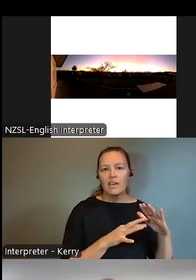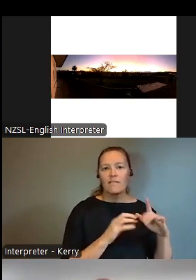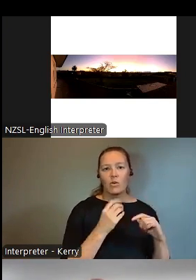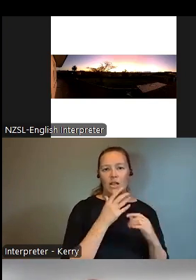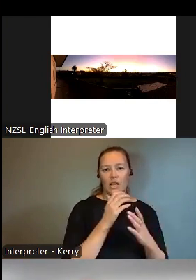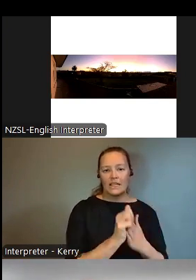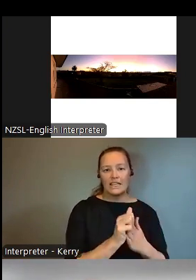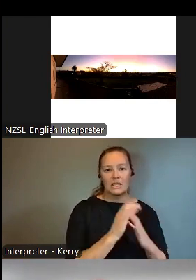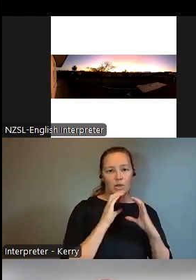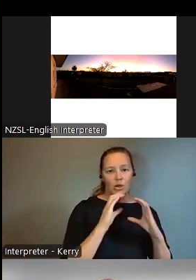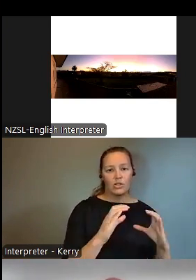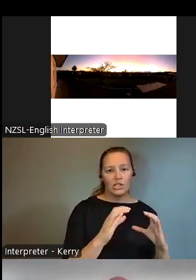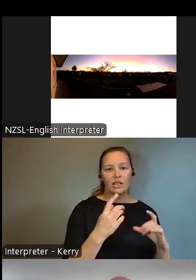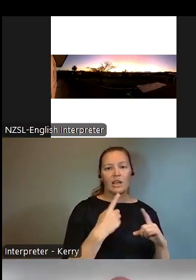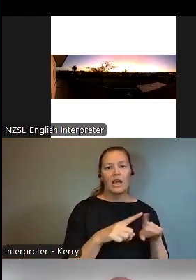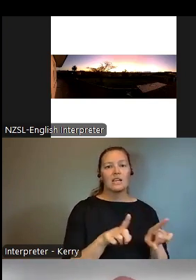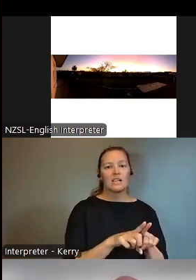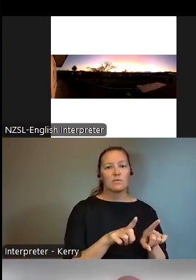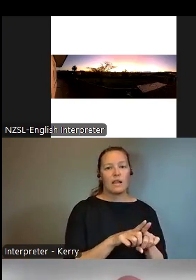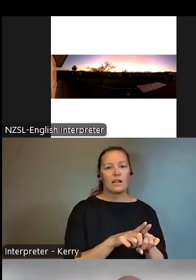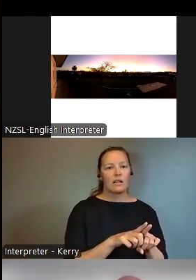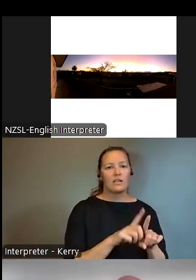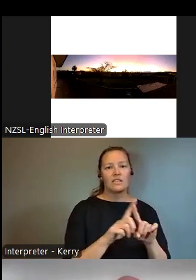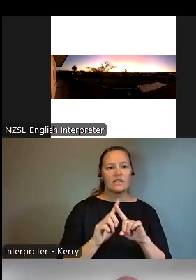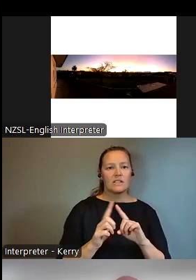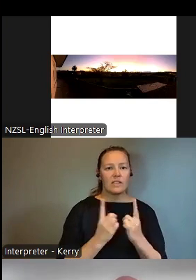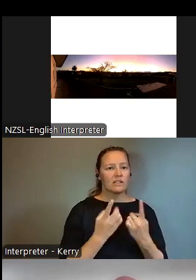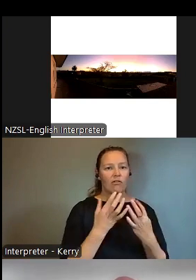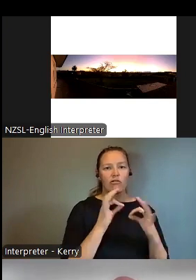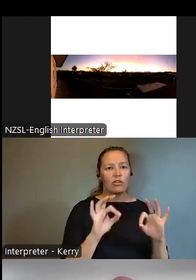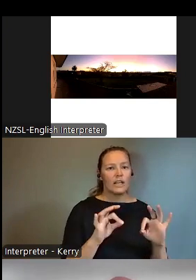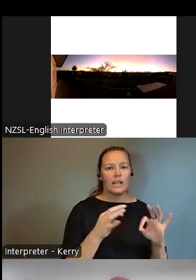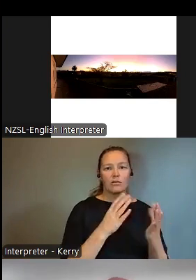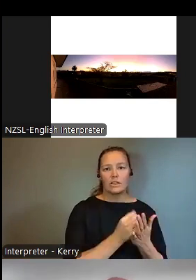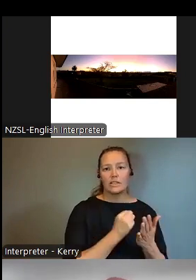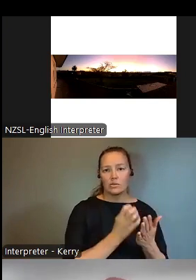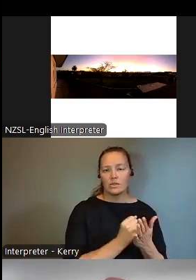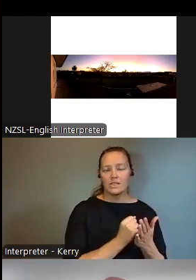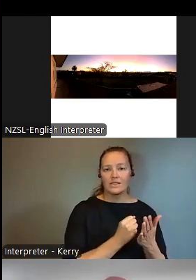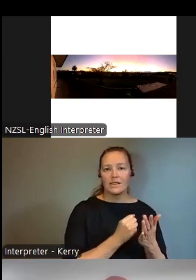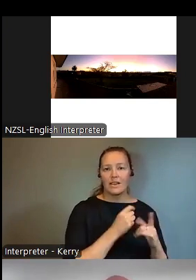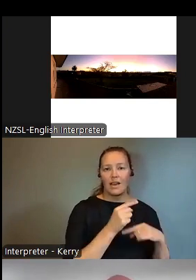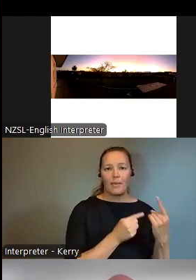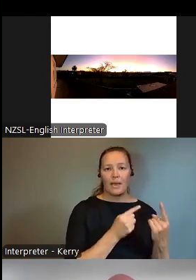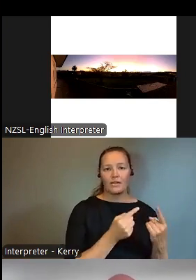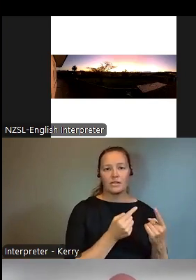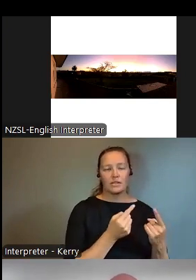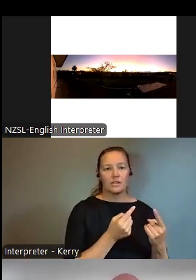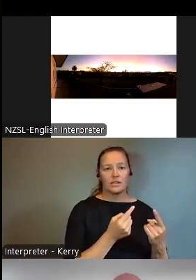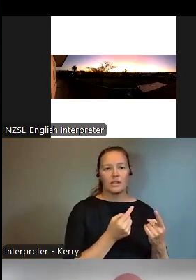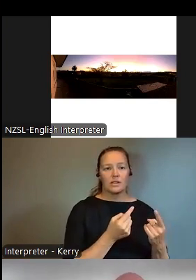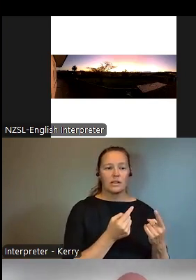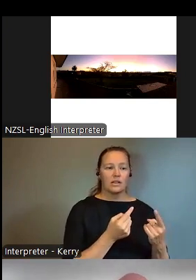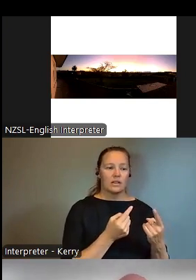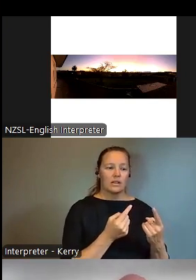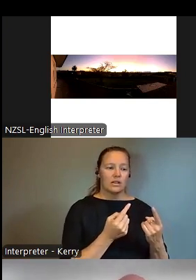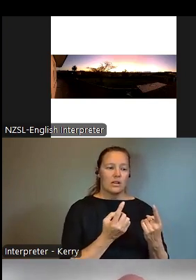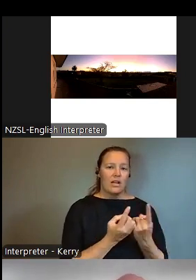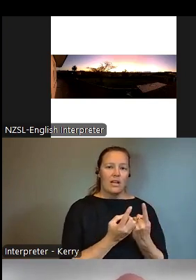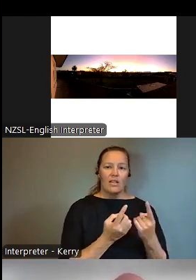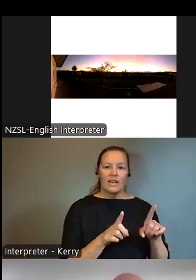coaching. And there's a range of things on there, free resources to do with, things like,